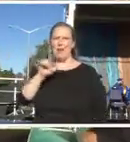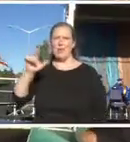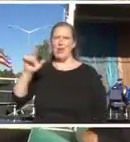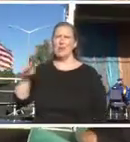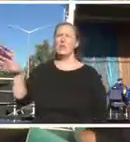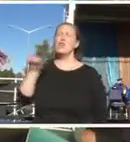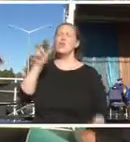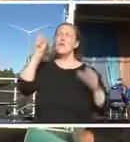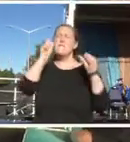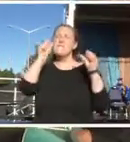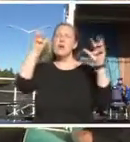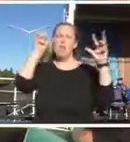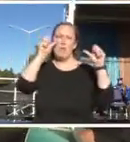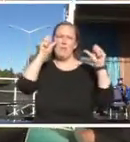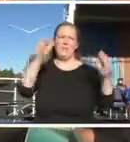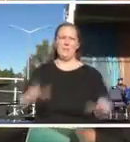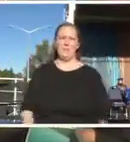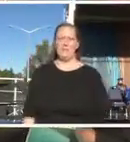all are phenomenal.